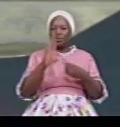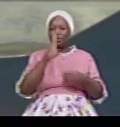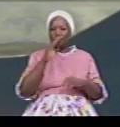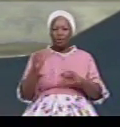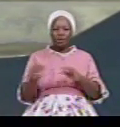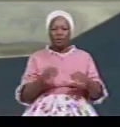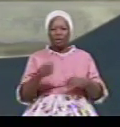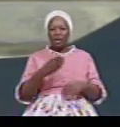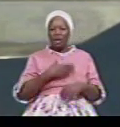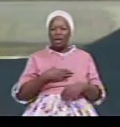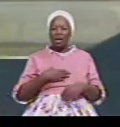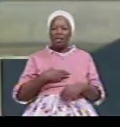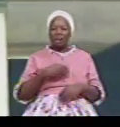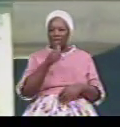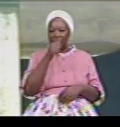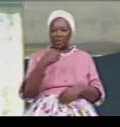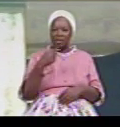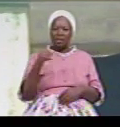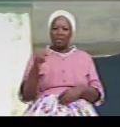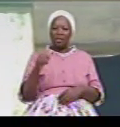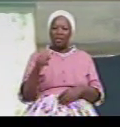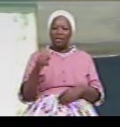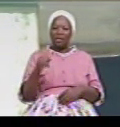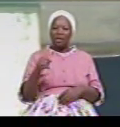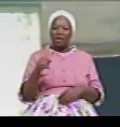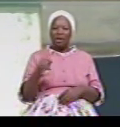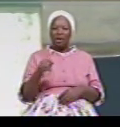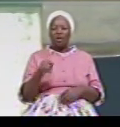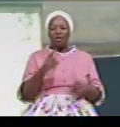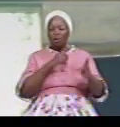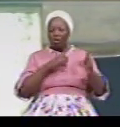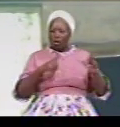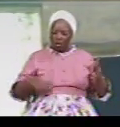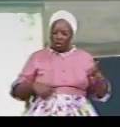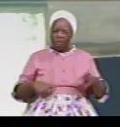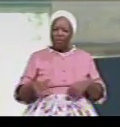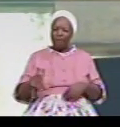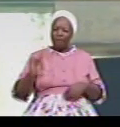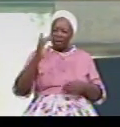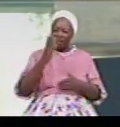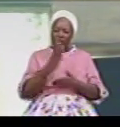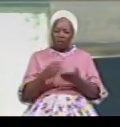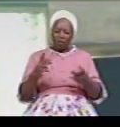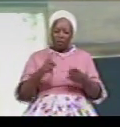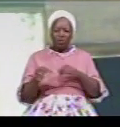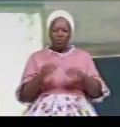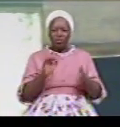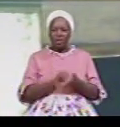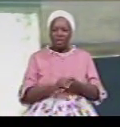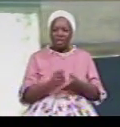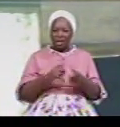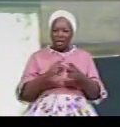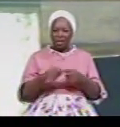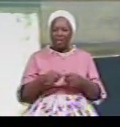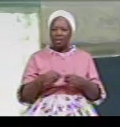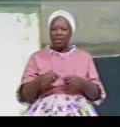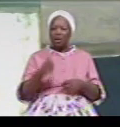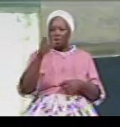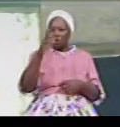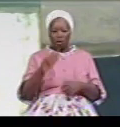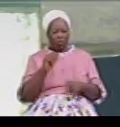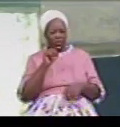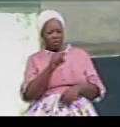I'm saying, Lord, find somebody to do that. And then he points at me and he